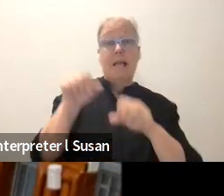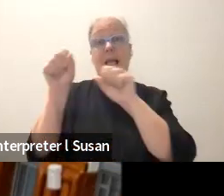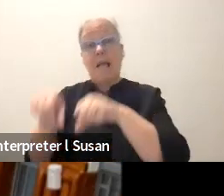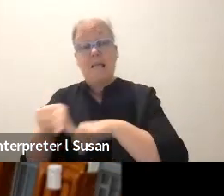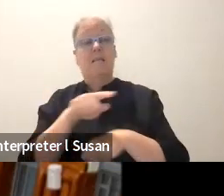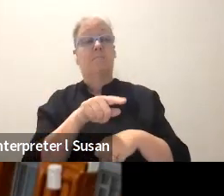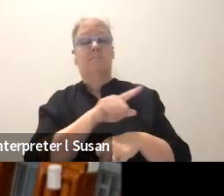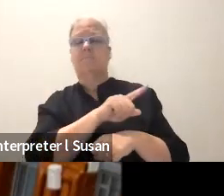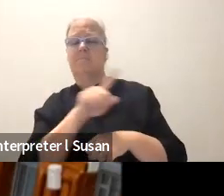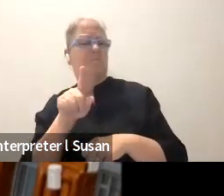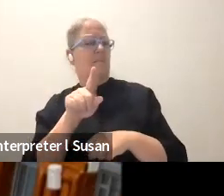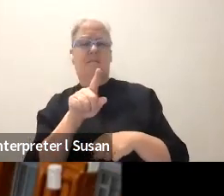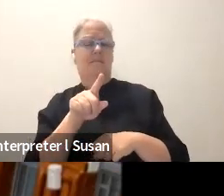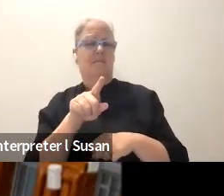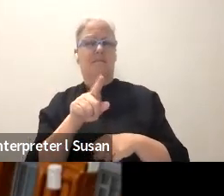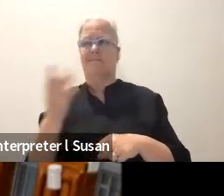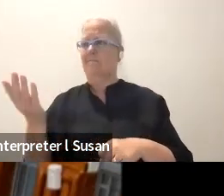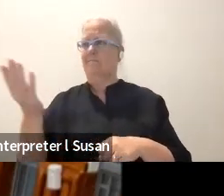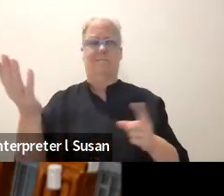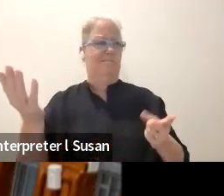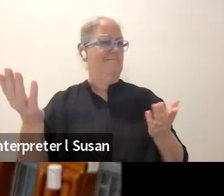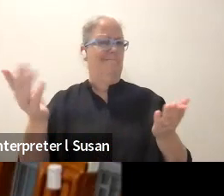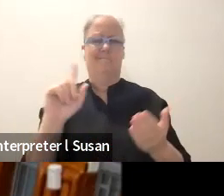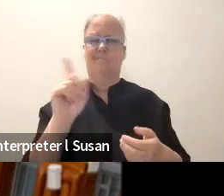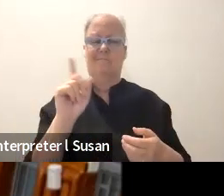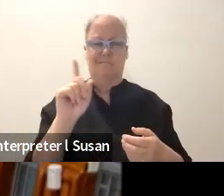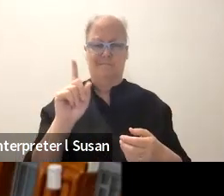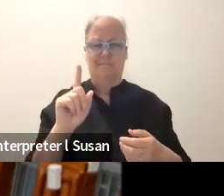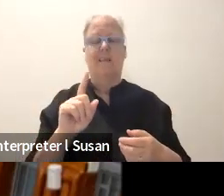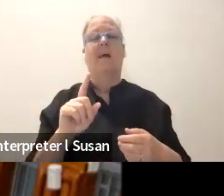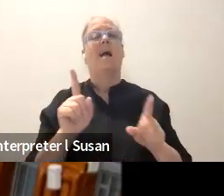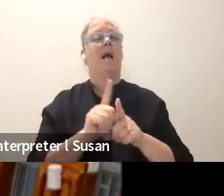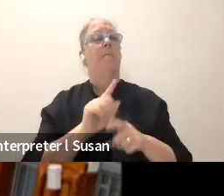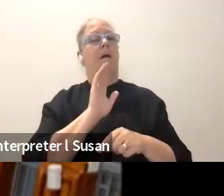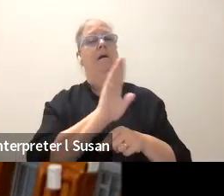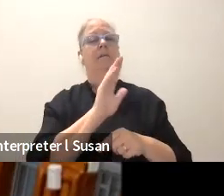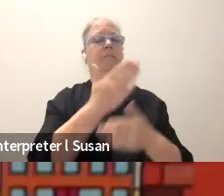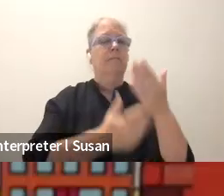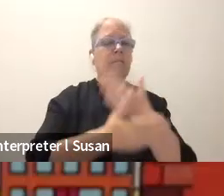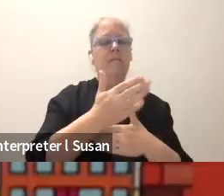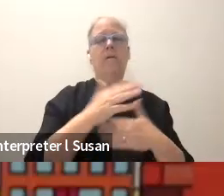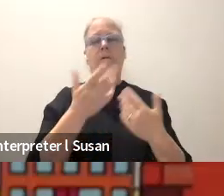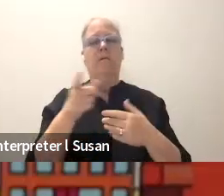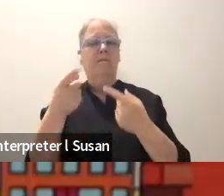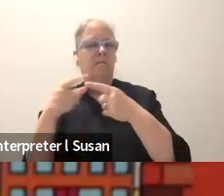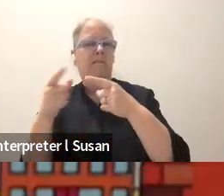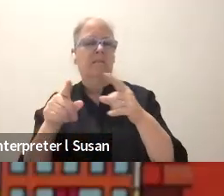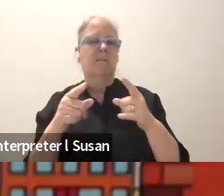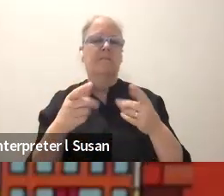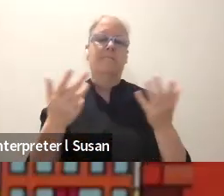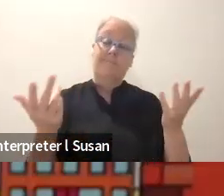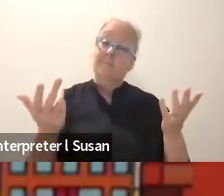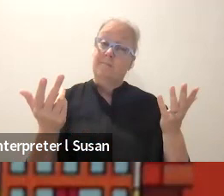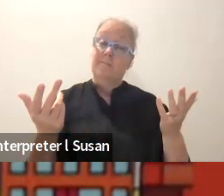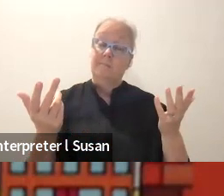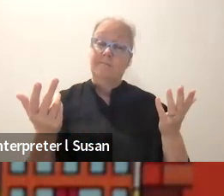qualify aside from their impairment or the different impairment groups. This is a testament to